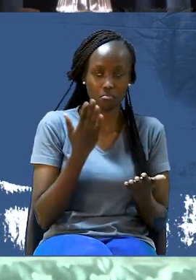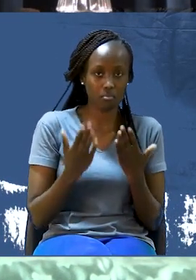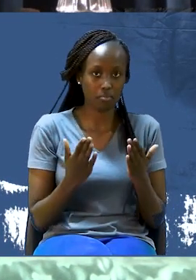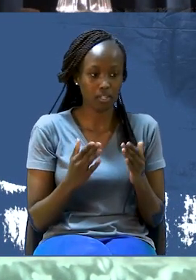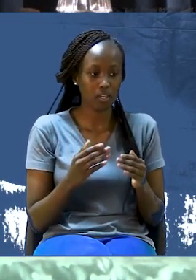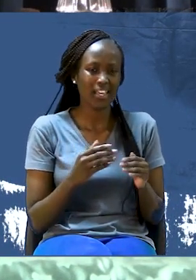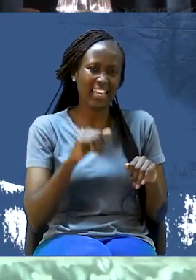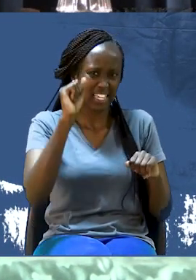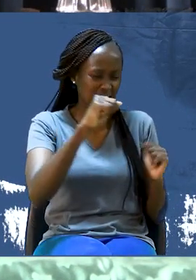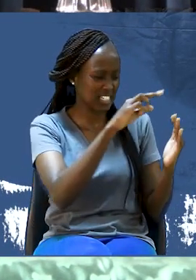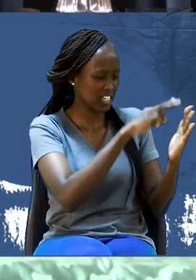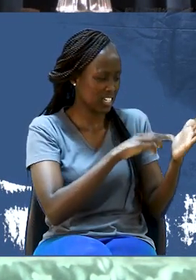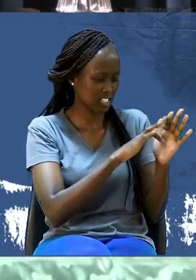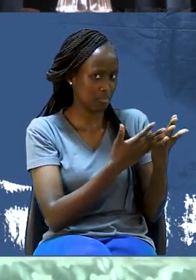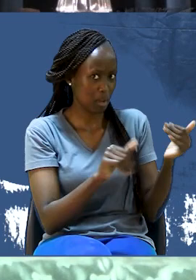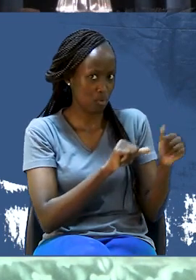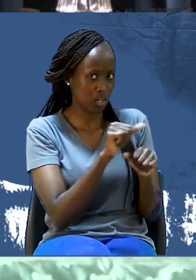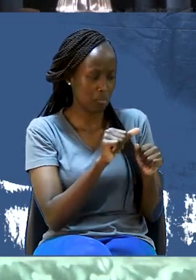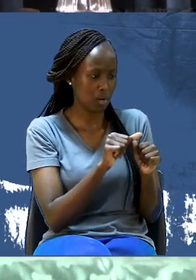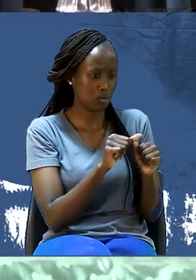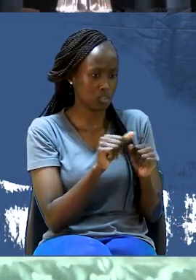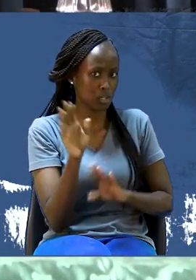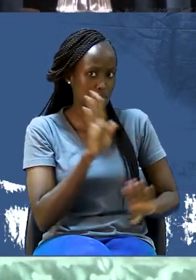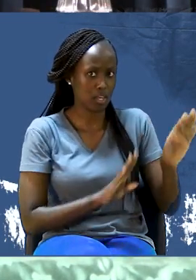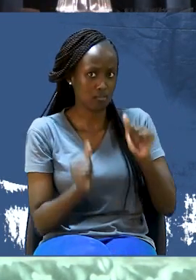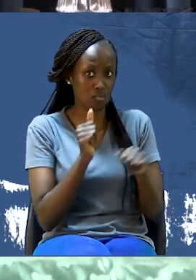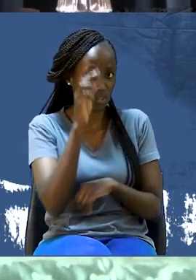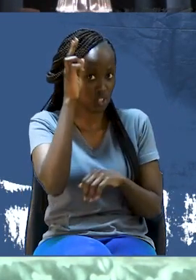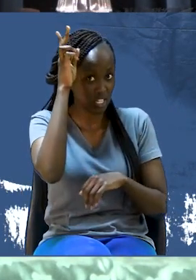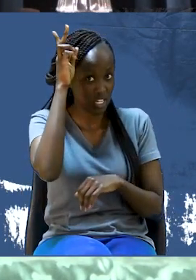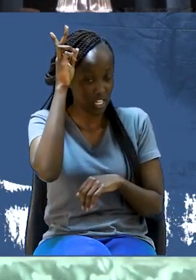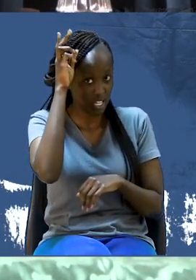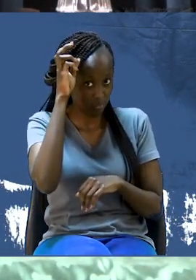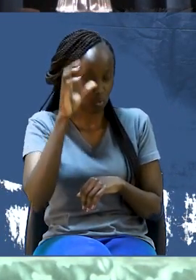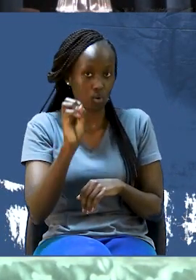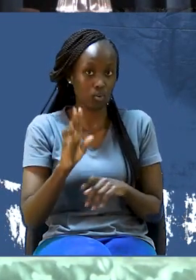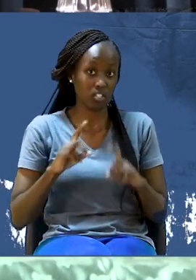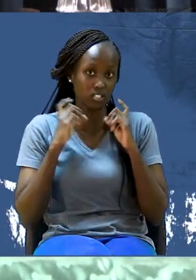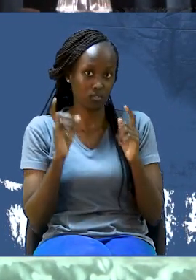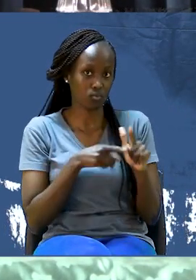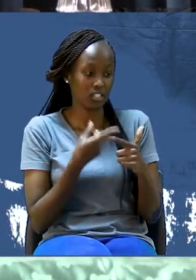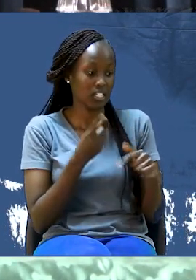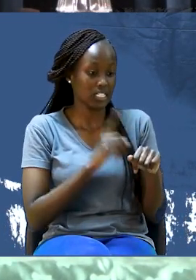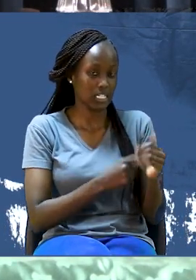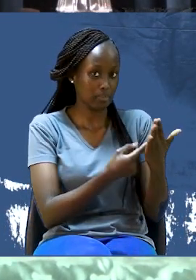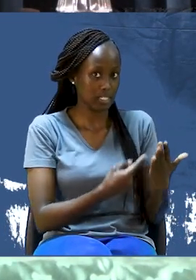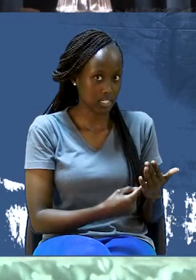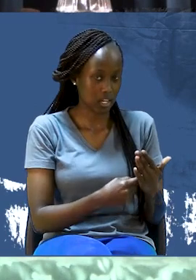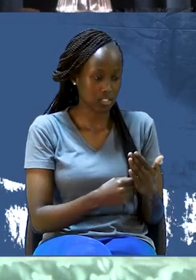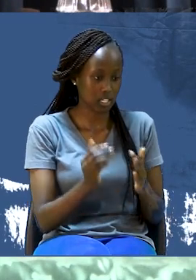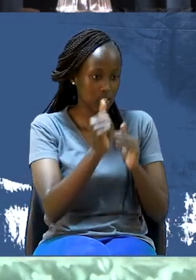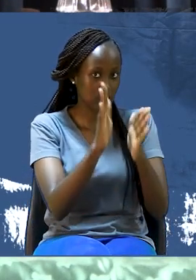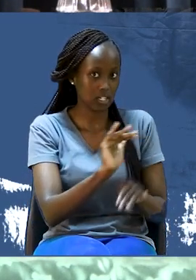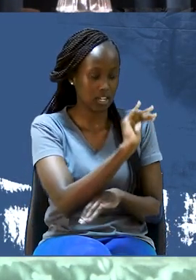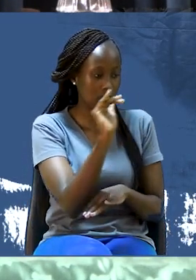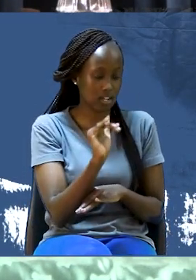you. God's word, yes, is for the church, but it is also about you as individuals. Make it personal. Make it